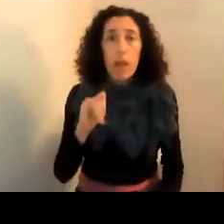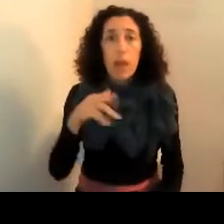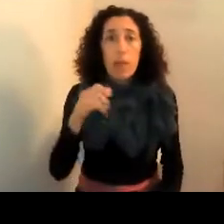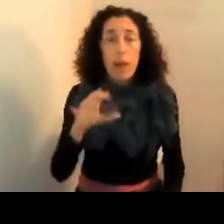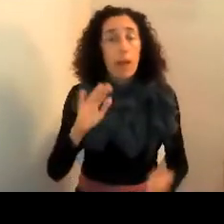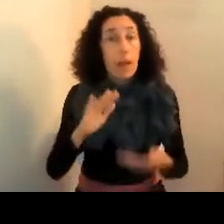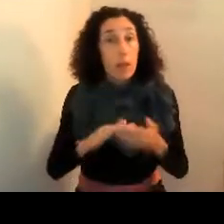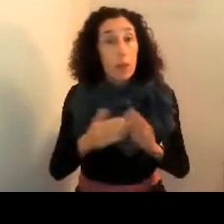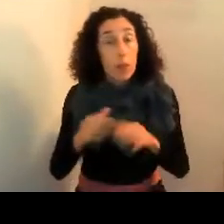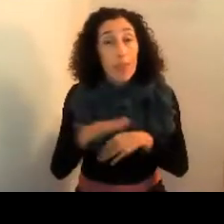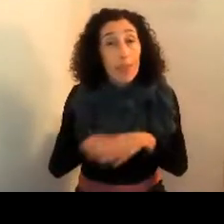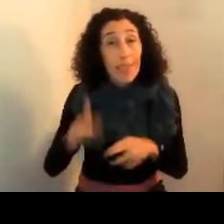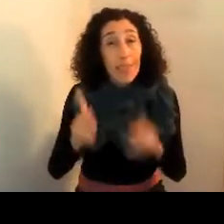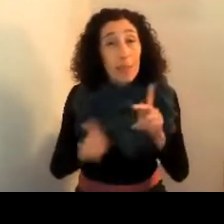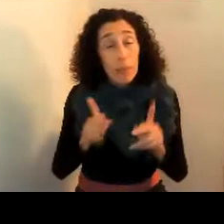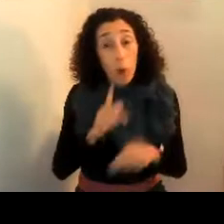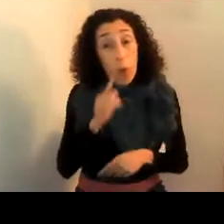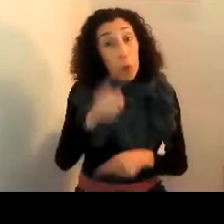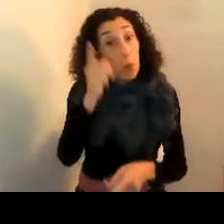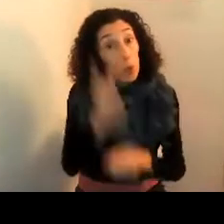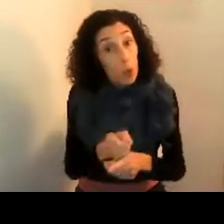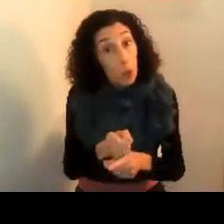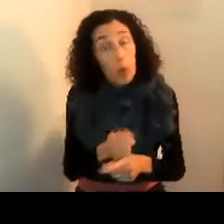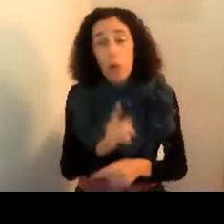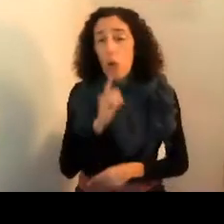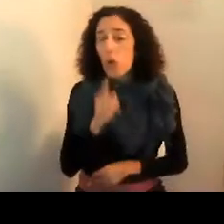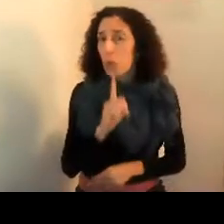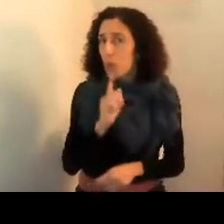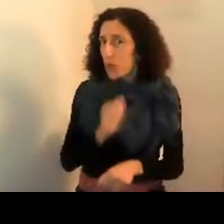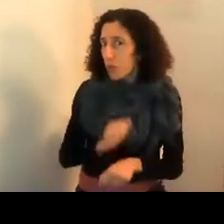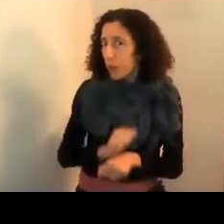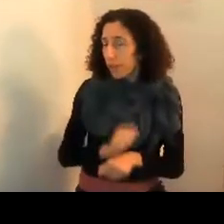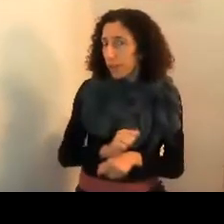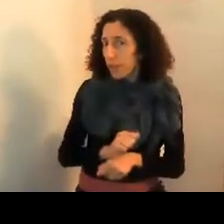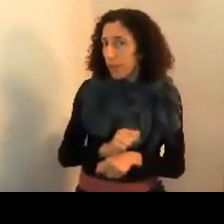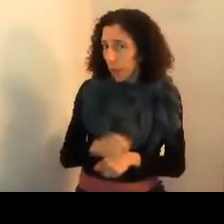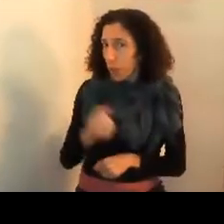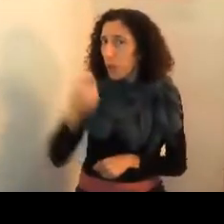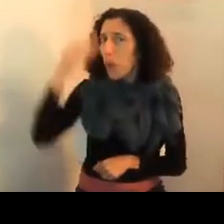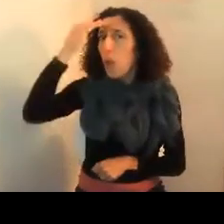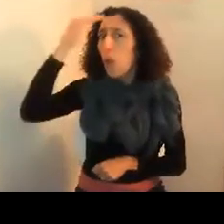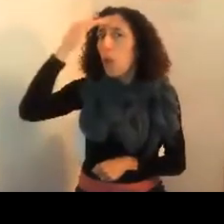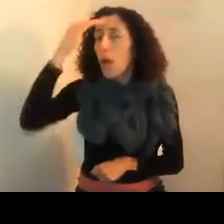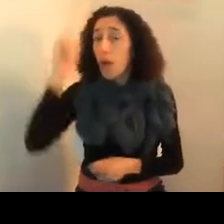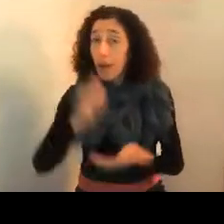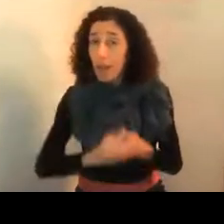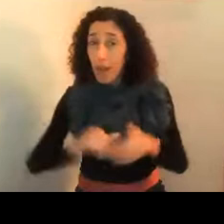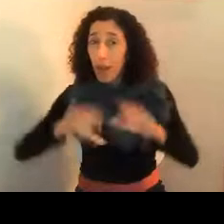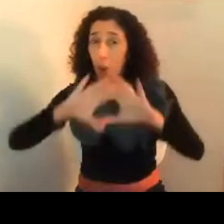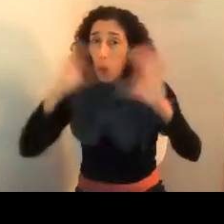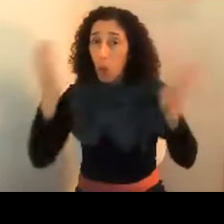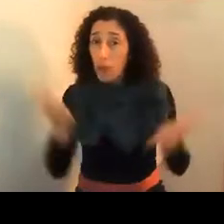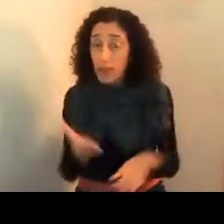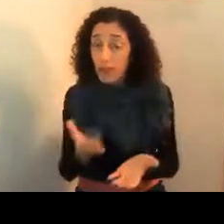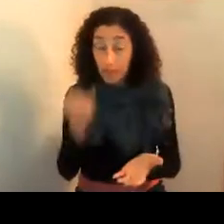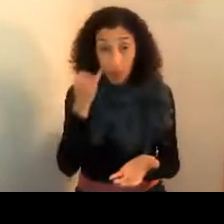you're sure, sweetheart, and ready to be healed, because wholeness is no trifling matter. A lot of weight when